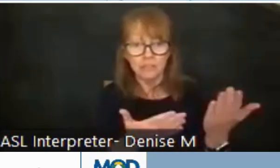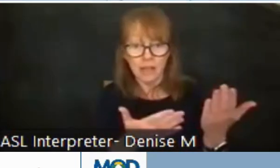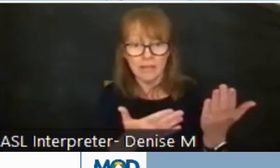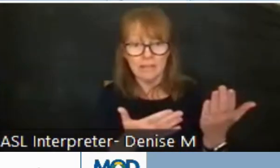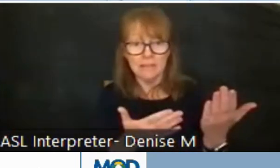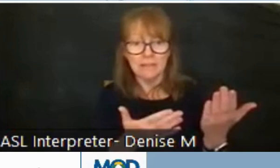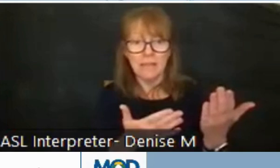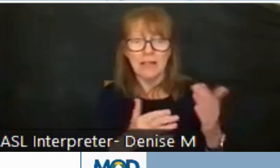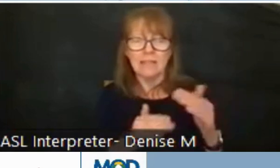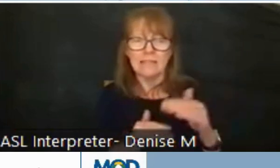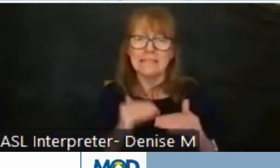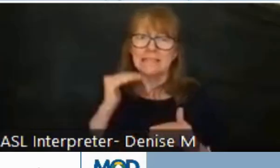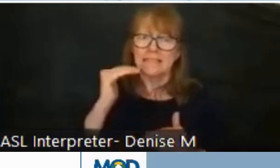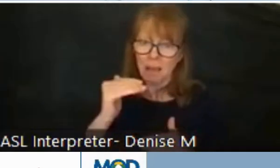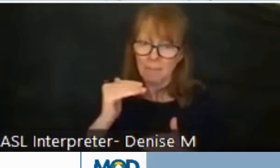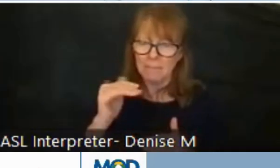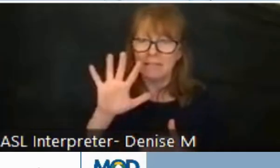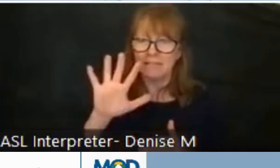step.